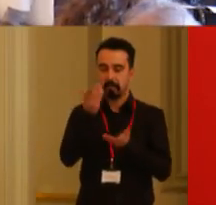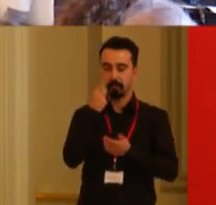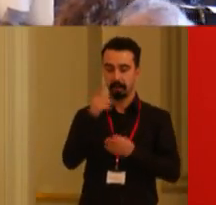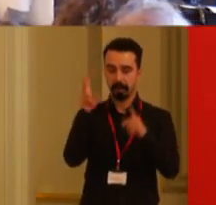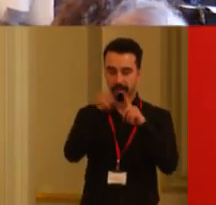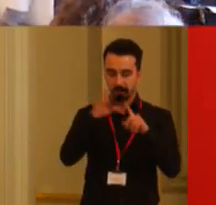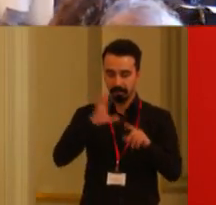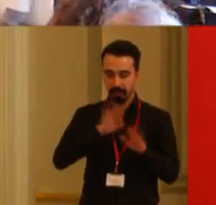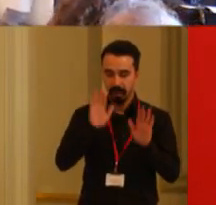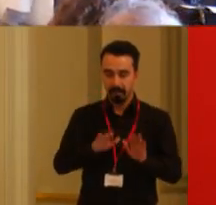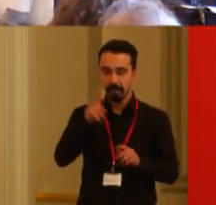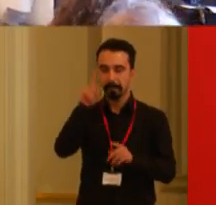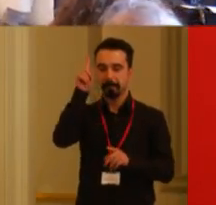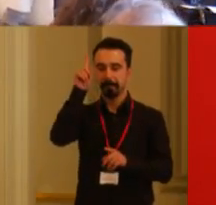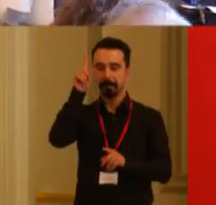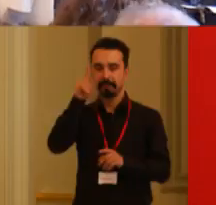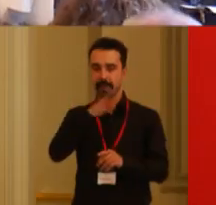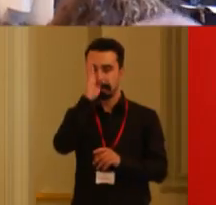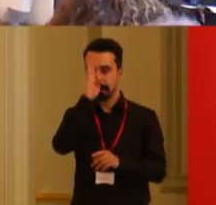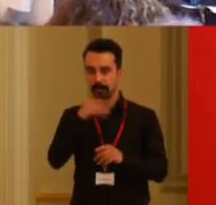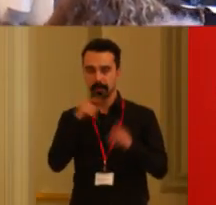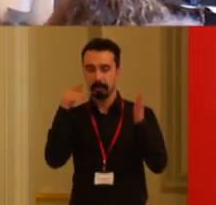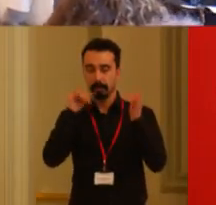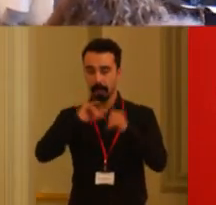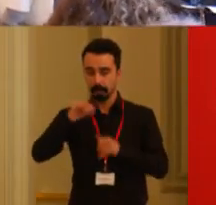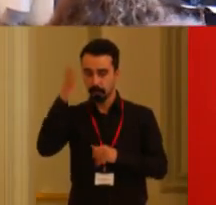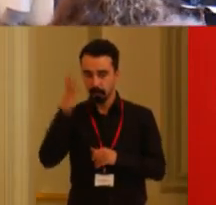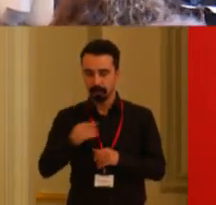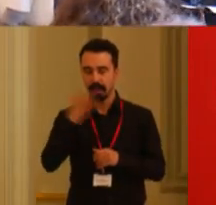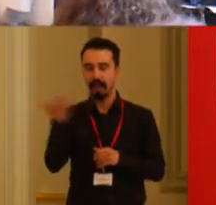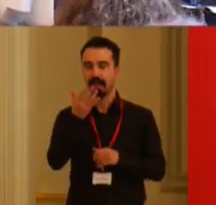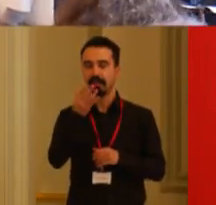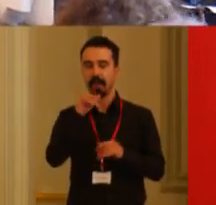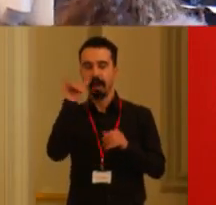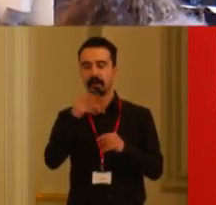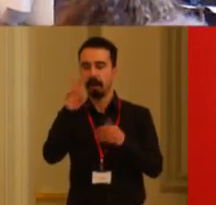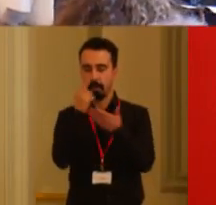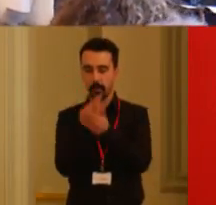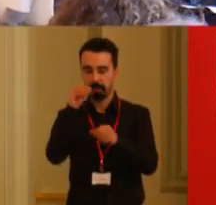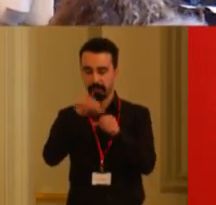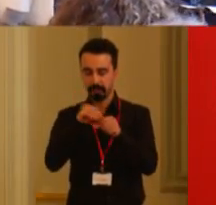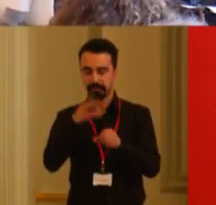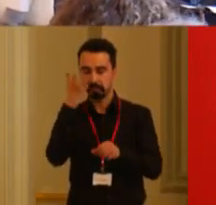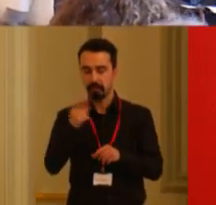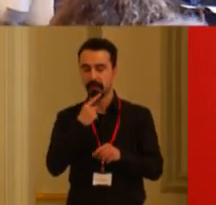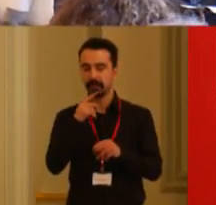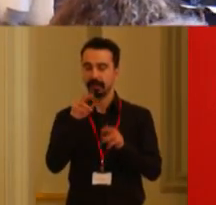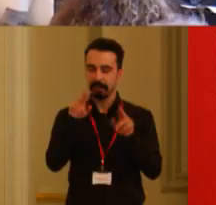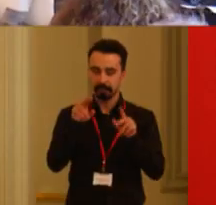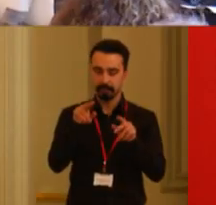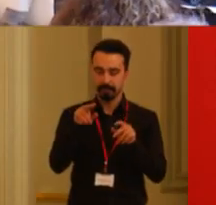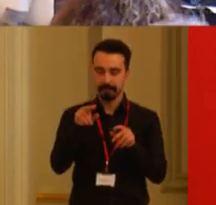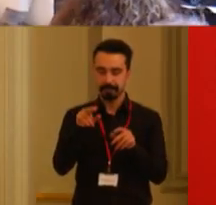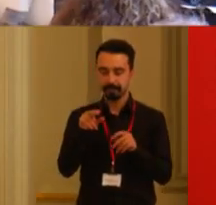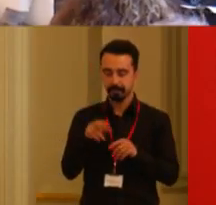Does the community support it? I agree a little bit with Batuan. I think there's also more of a hybrid approach. The report doesn't tell